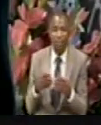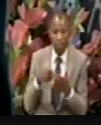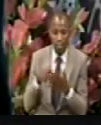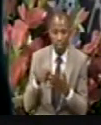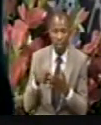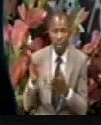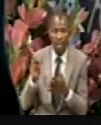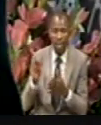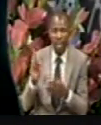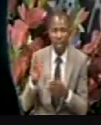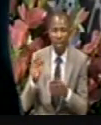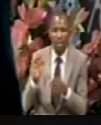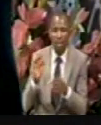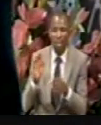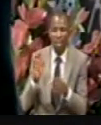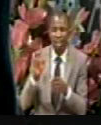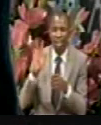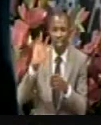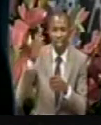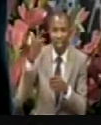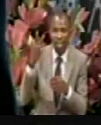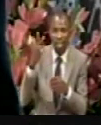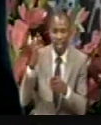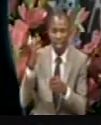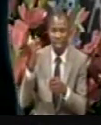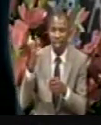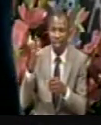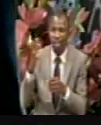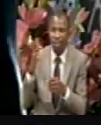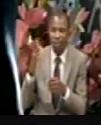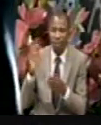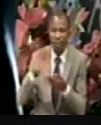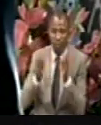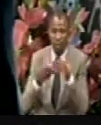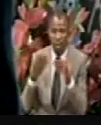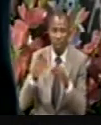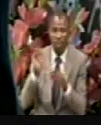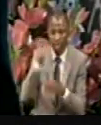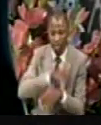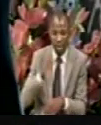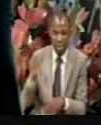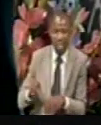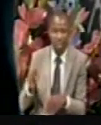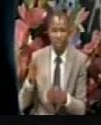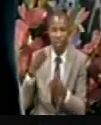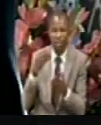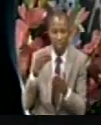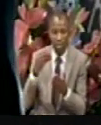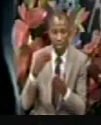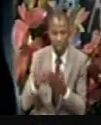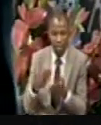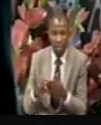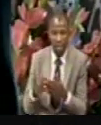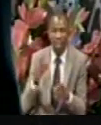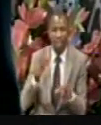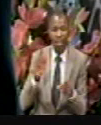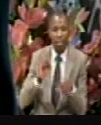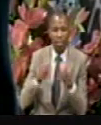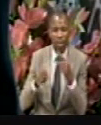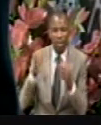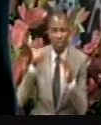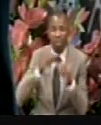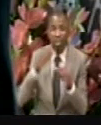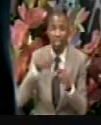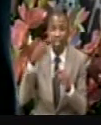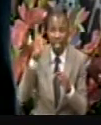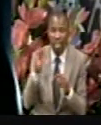me and was like, they've already paid people their scholarship money. I could not even tell him the situation because I was